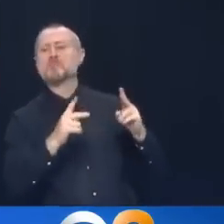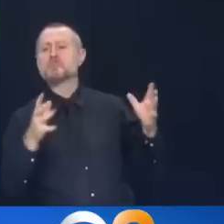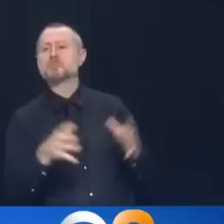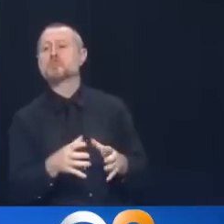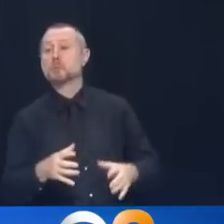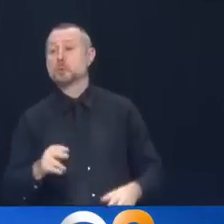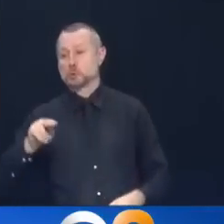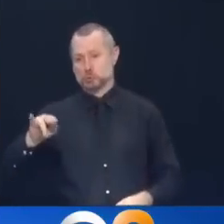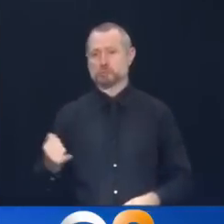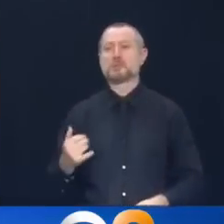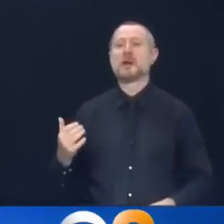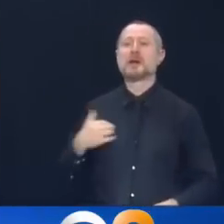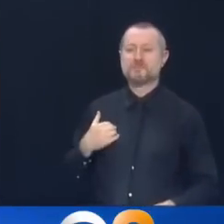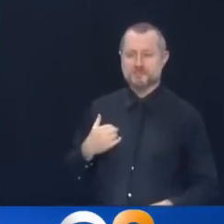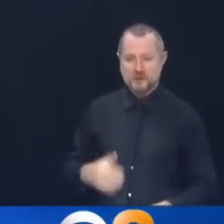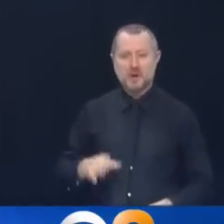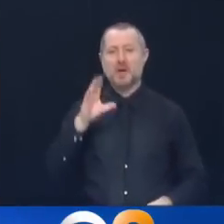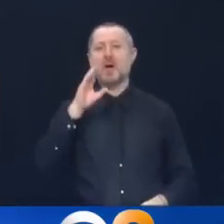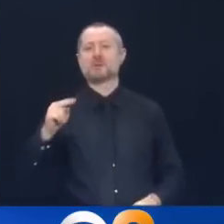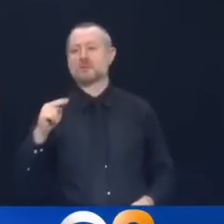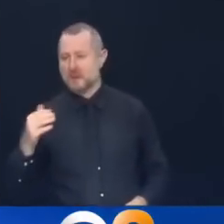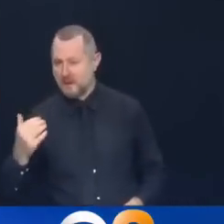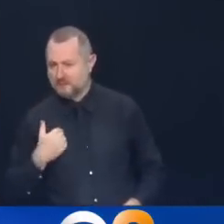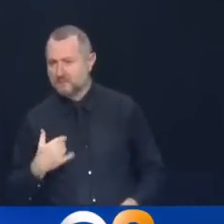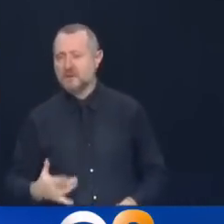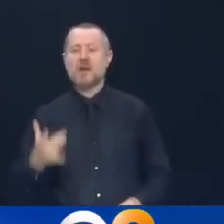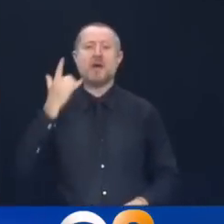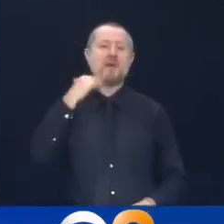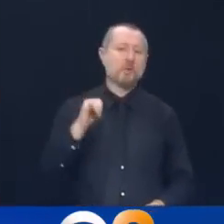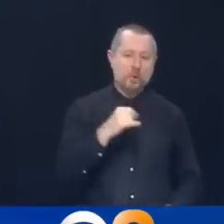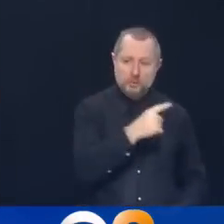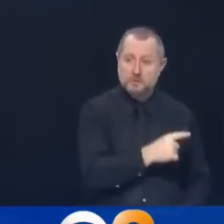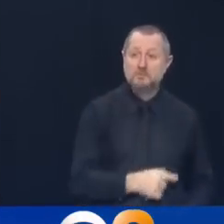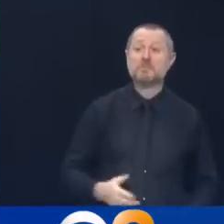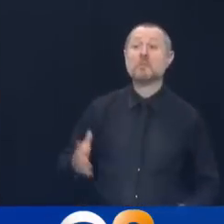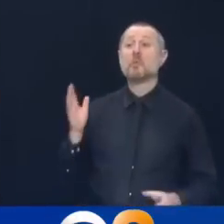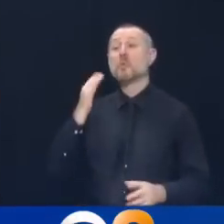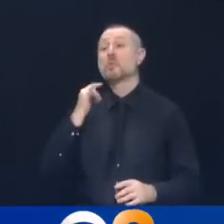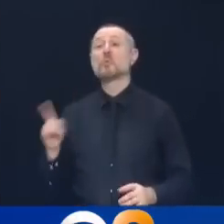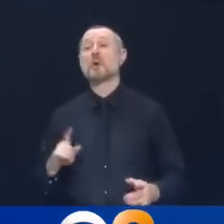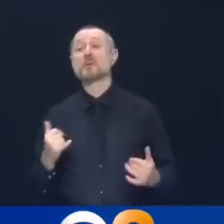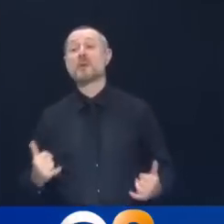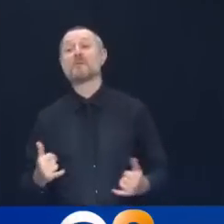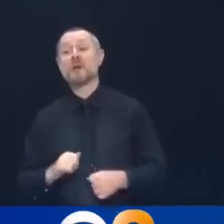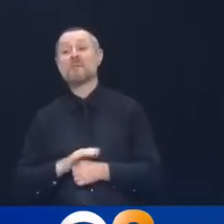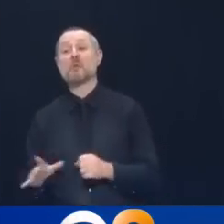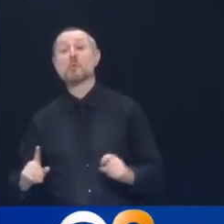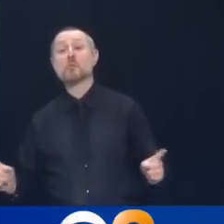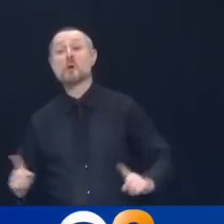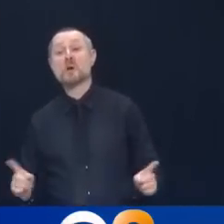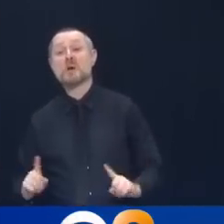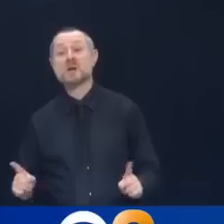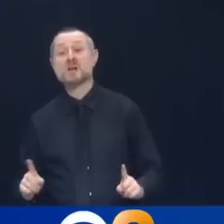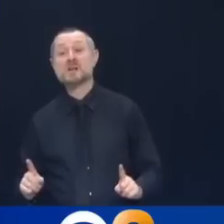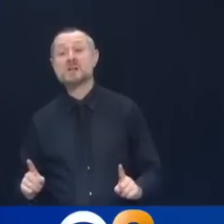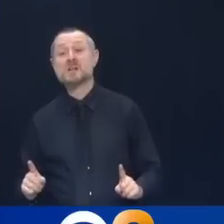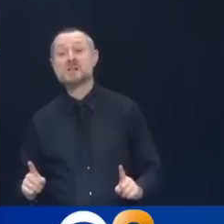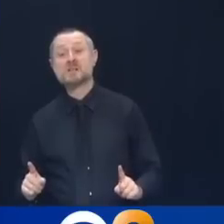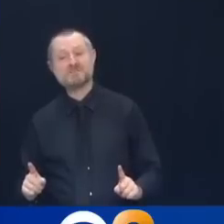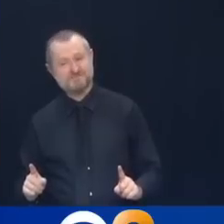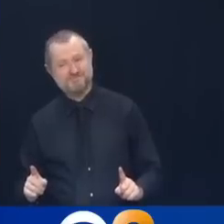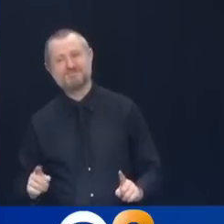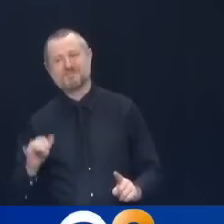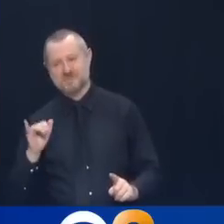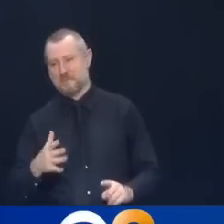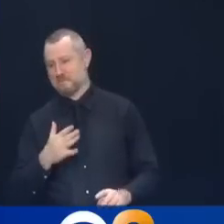it, California has it. You know where it's spreading now? That's why on my personal theory